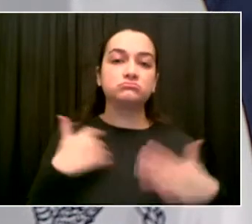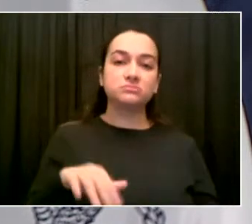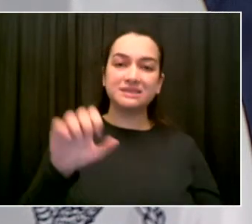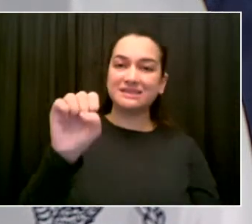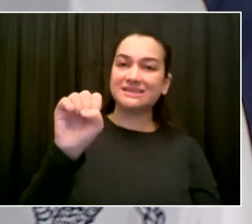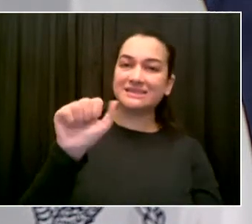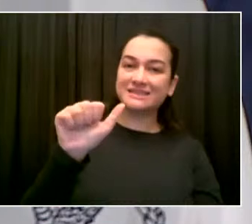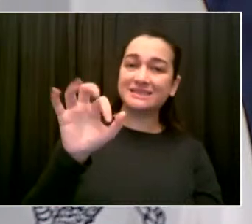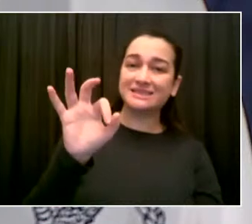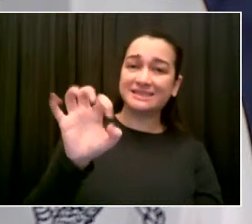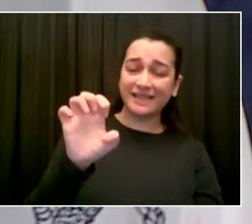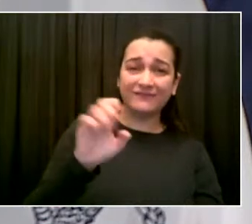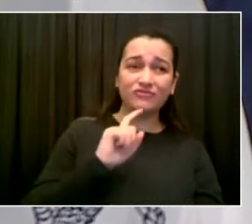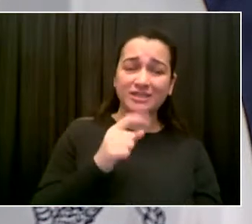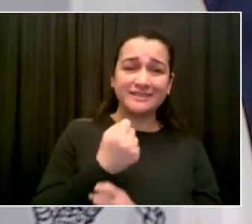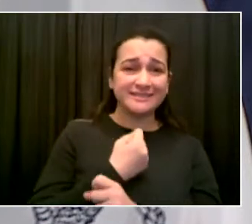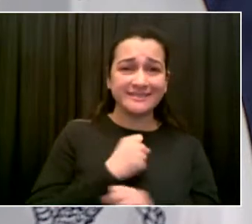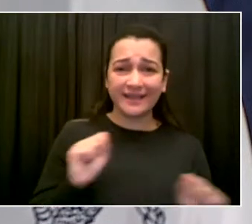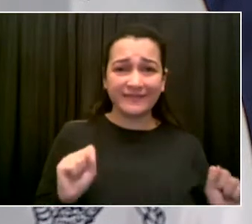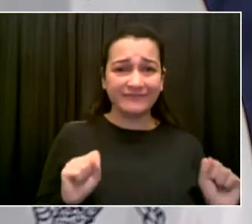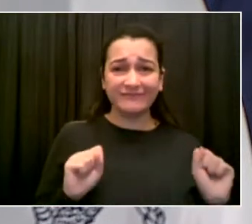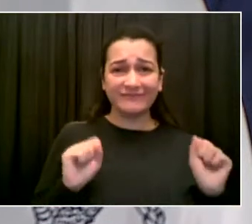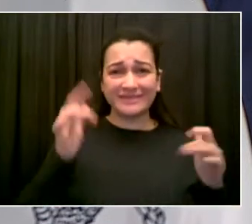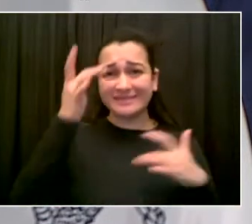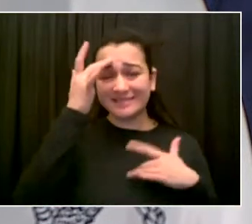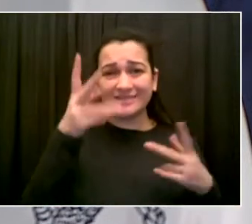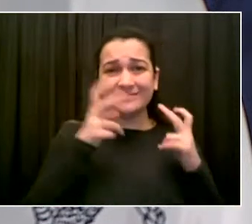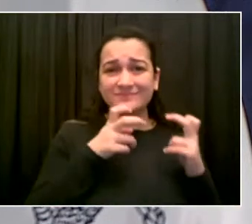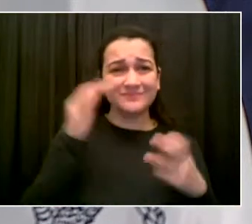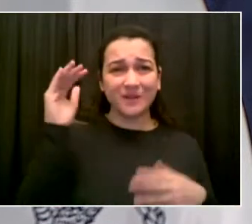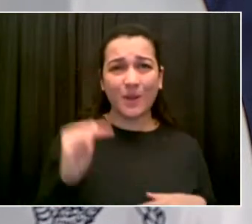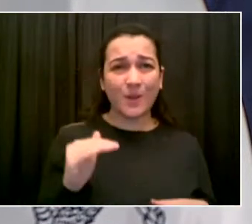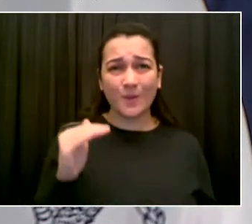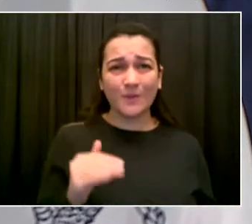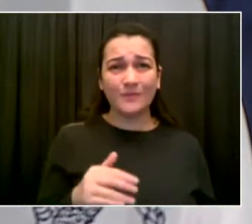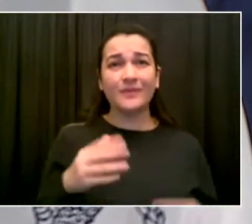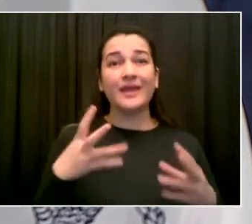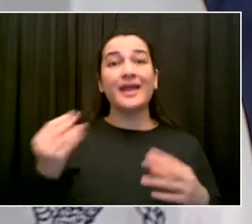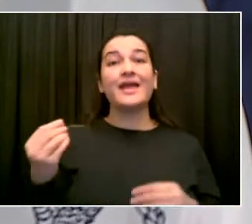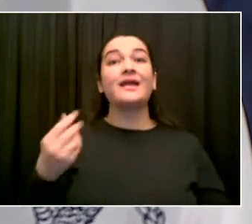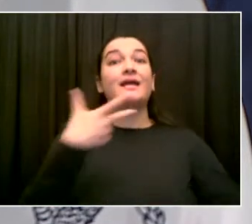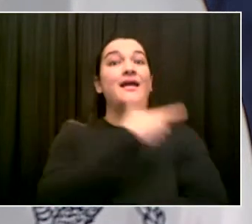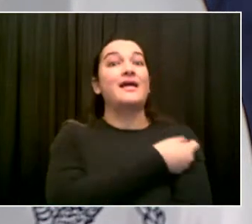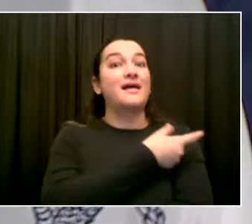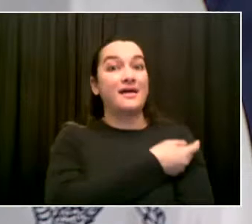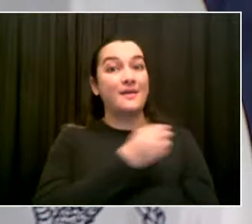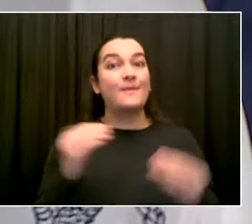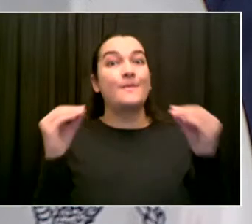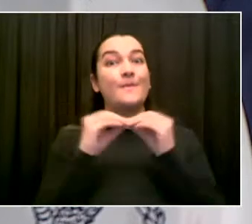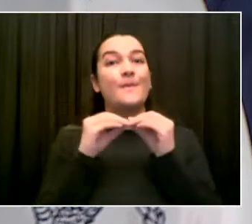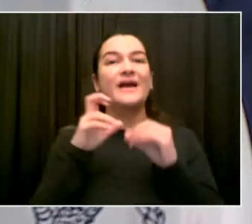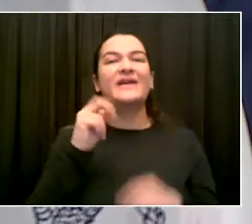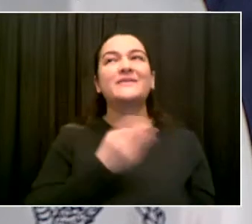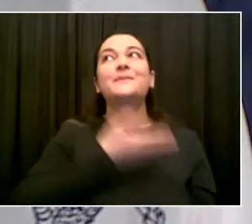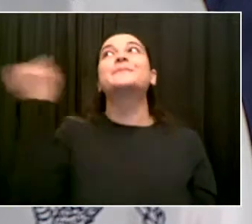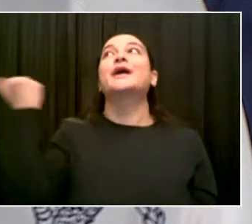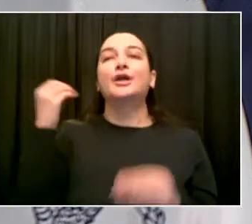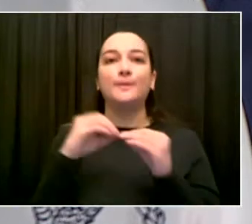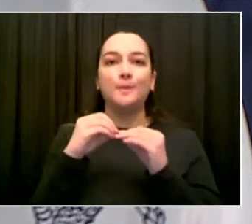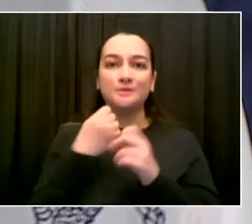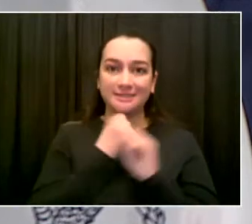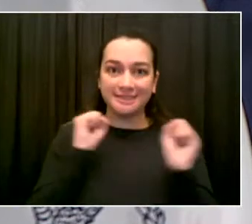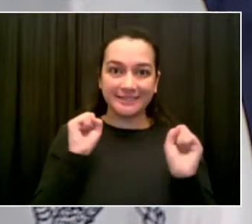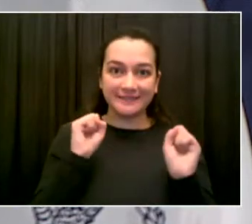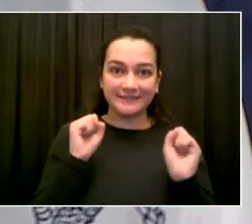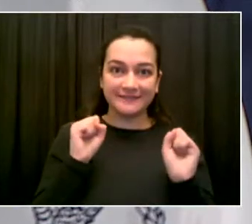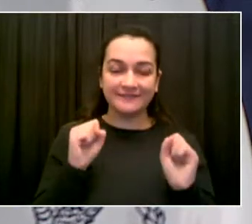conservative. And even this new standard is much more conservative than some of the national guidance. So we